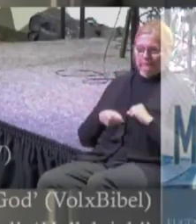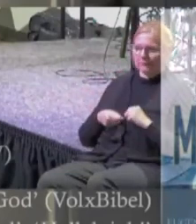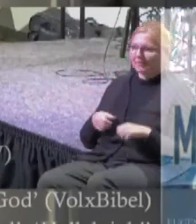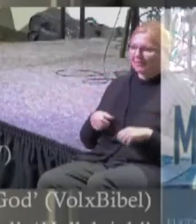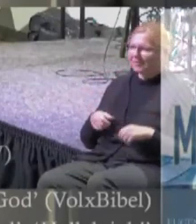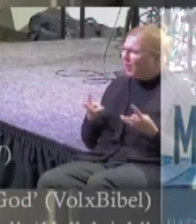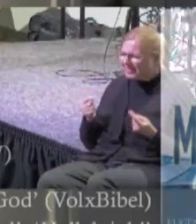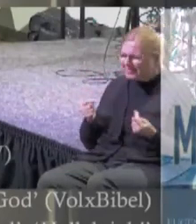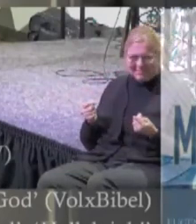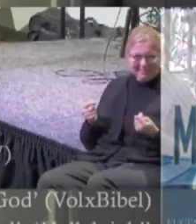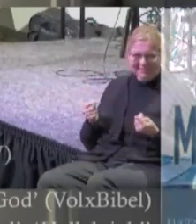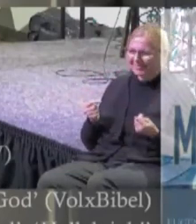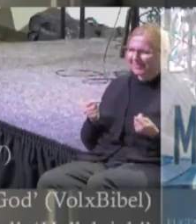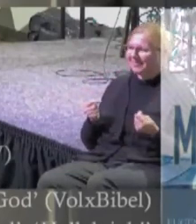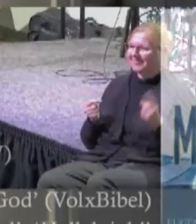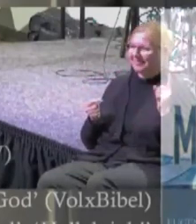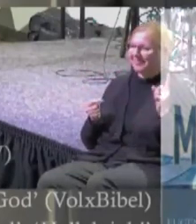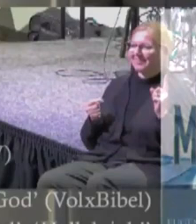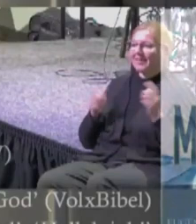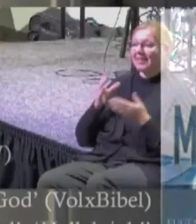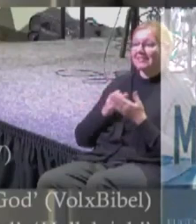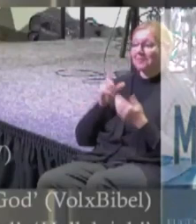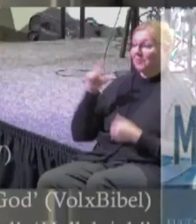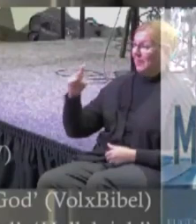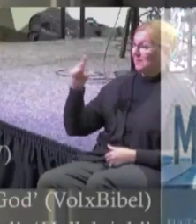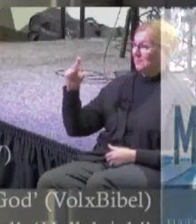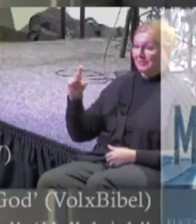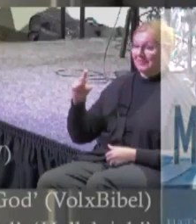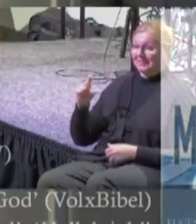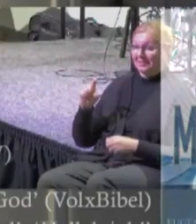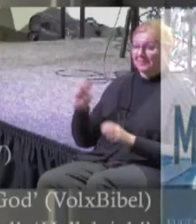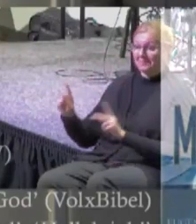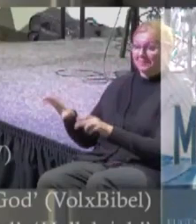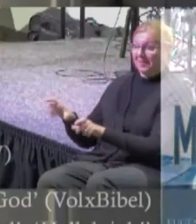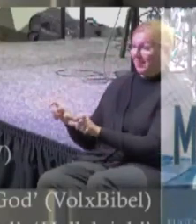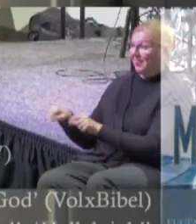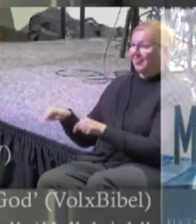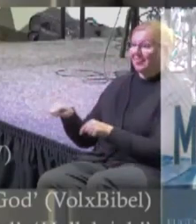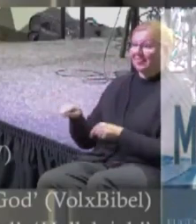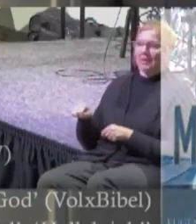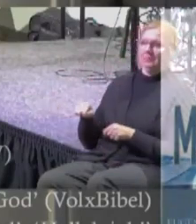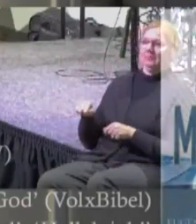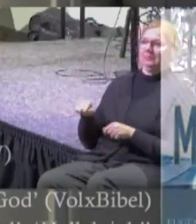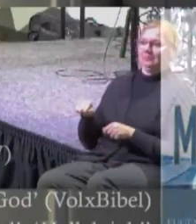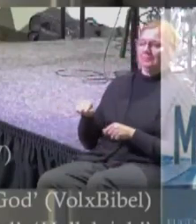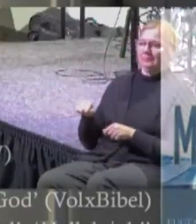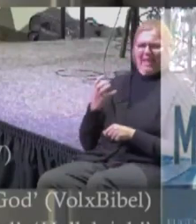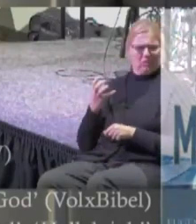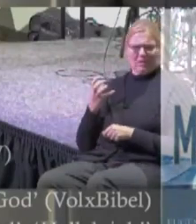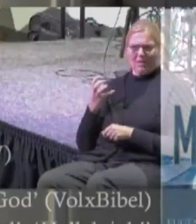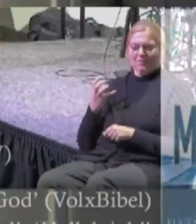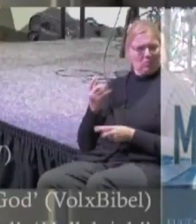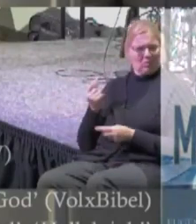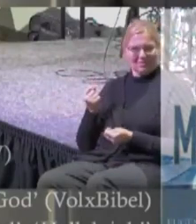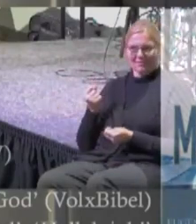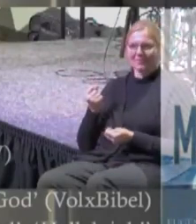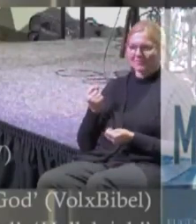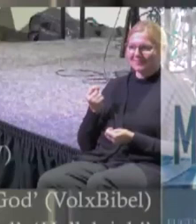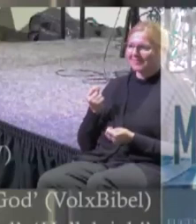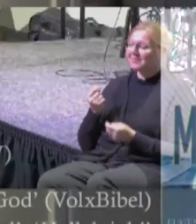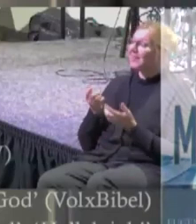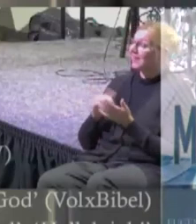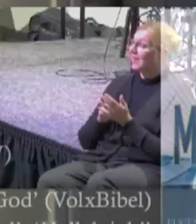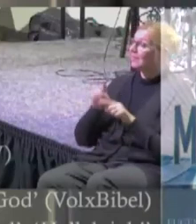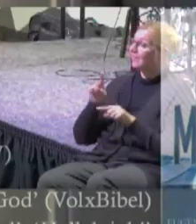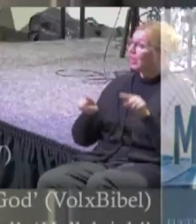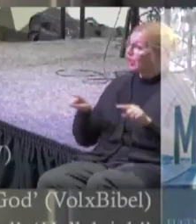Right? And some of my Muslim majority context colleagues, it makes them actually very angry. Whereas variation,